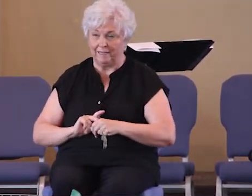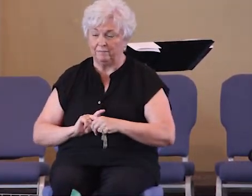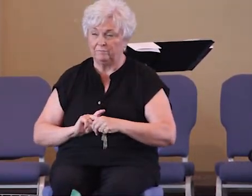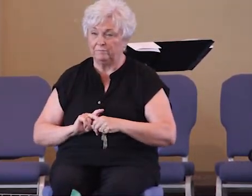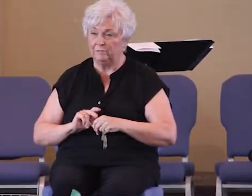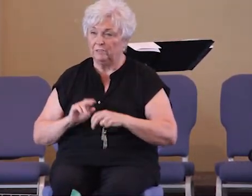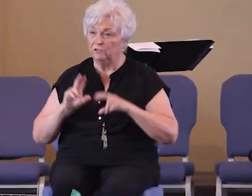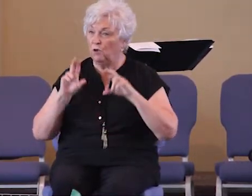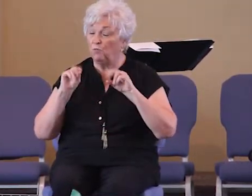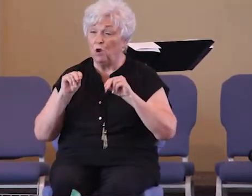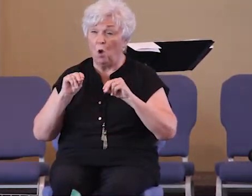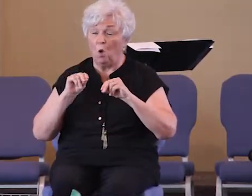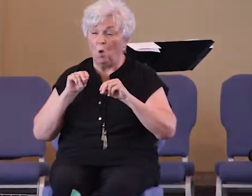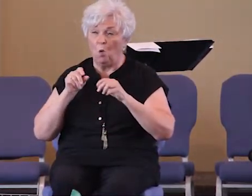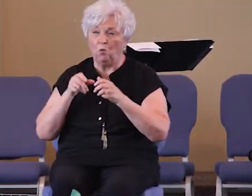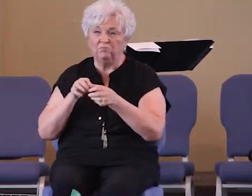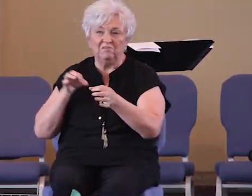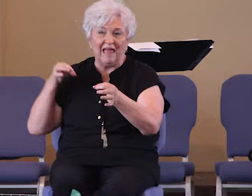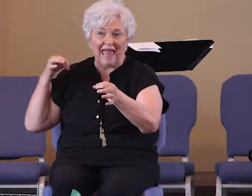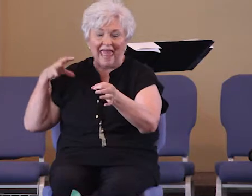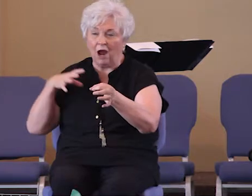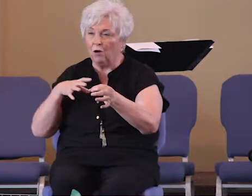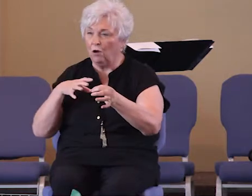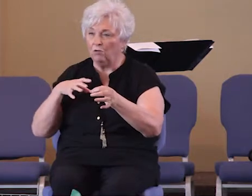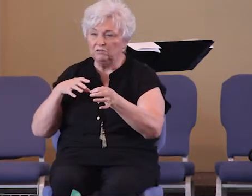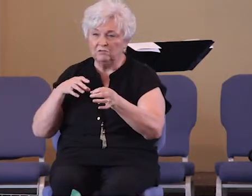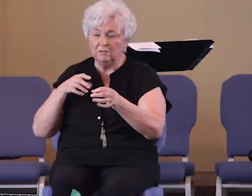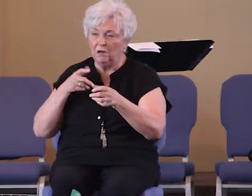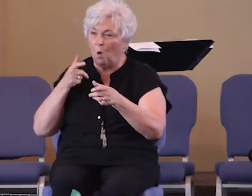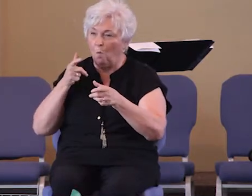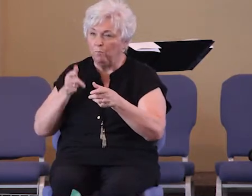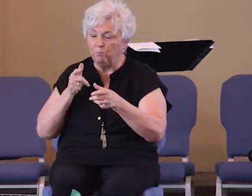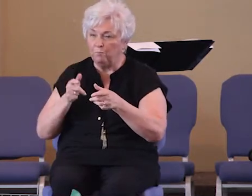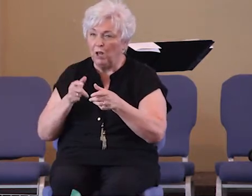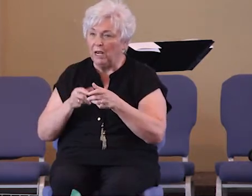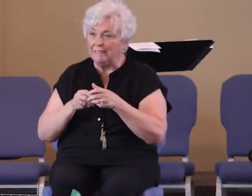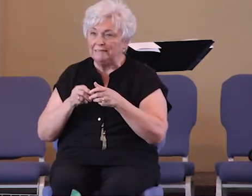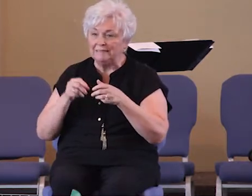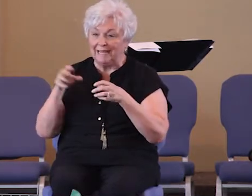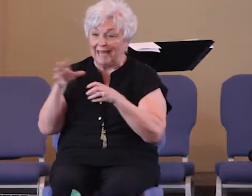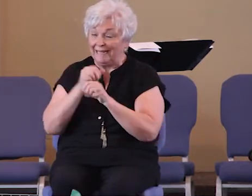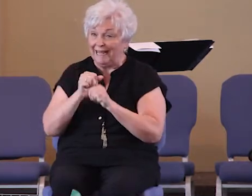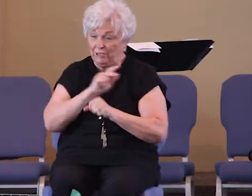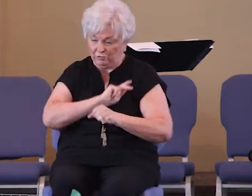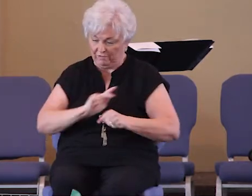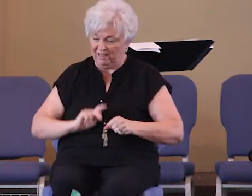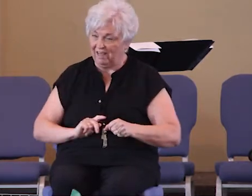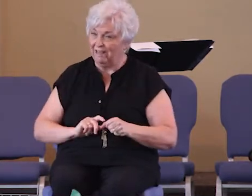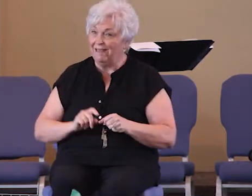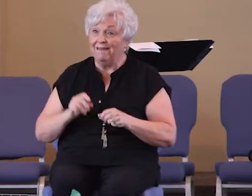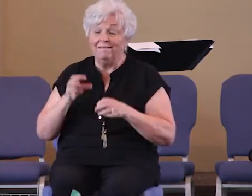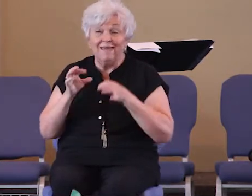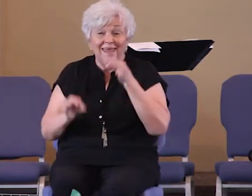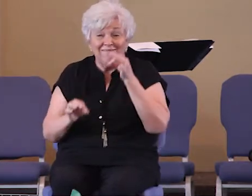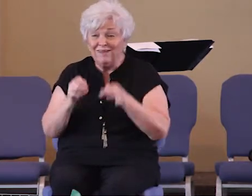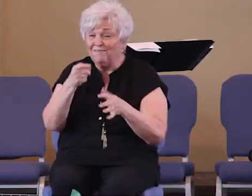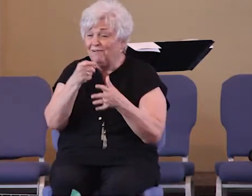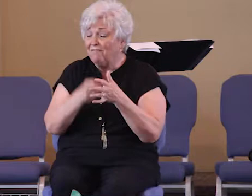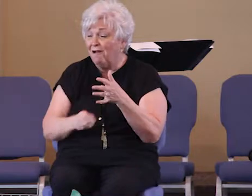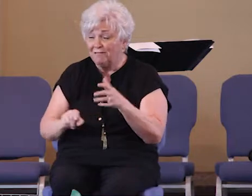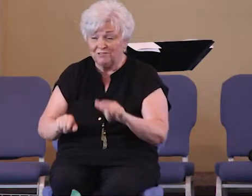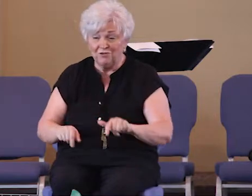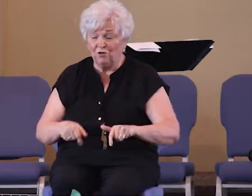swords, no bullets that get to the king, even if it costs you your life. It's kind of like our Secret